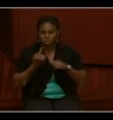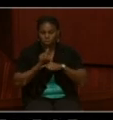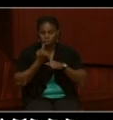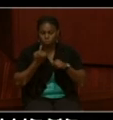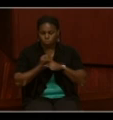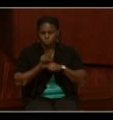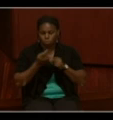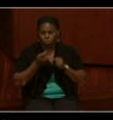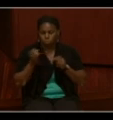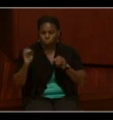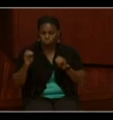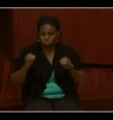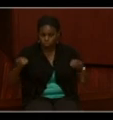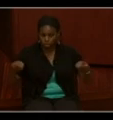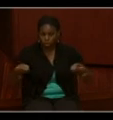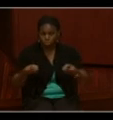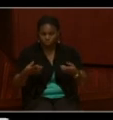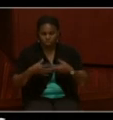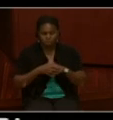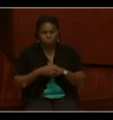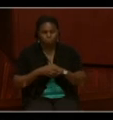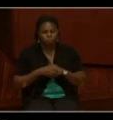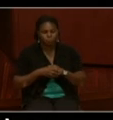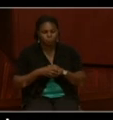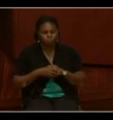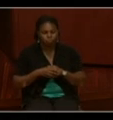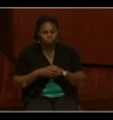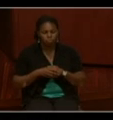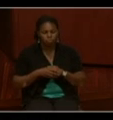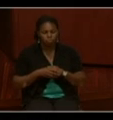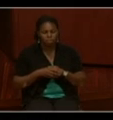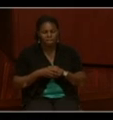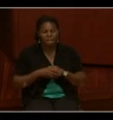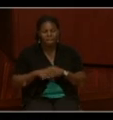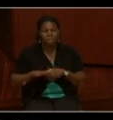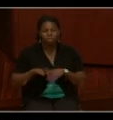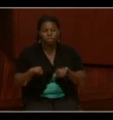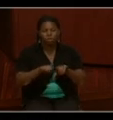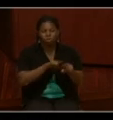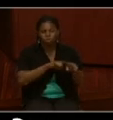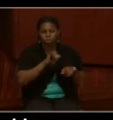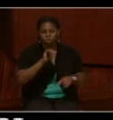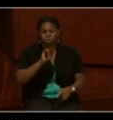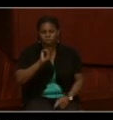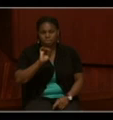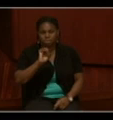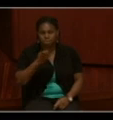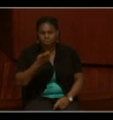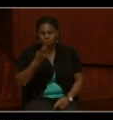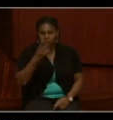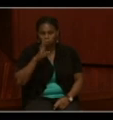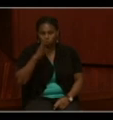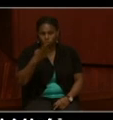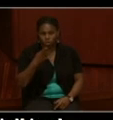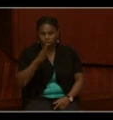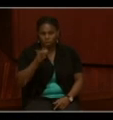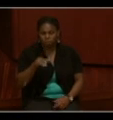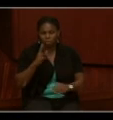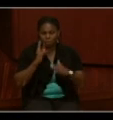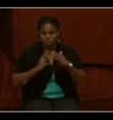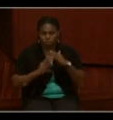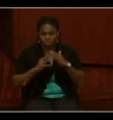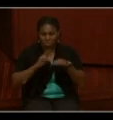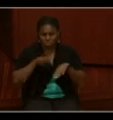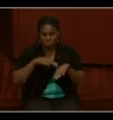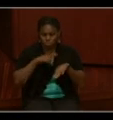field office of the National Archives to search their holdings. There are also indexes that were created by the Immigration and Naturalization